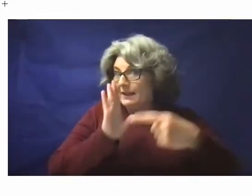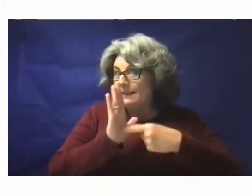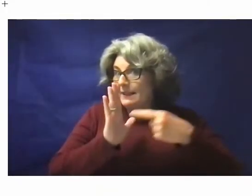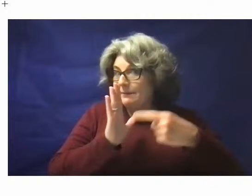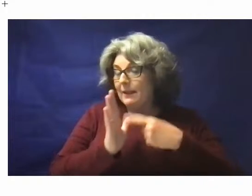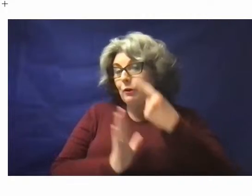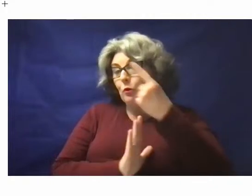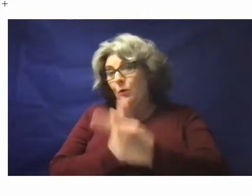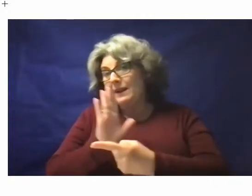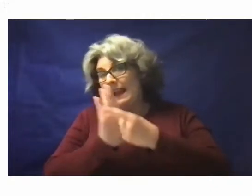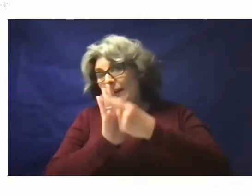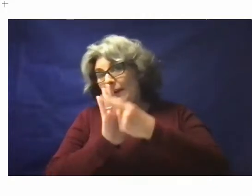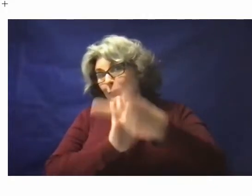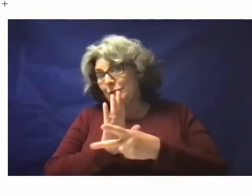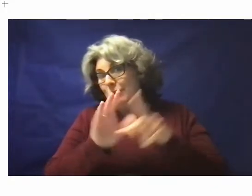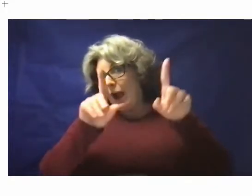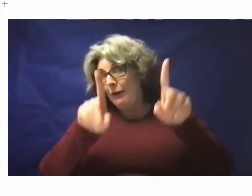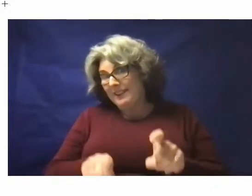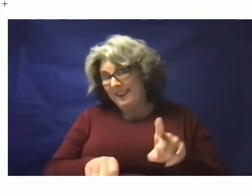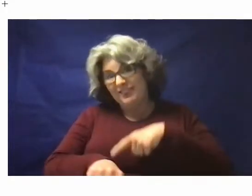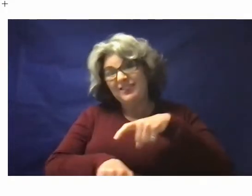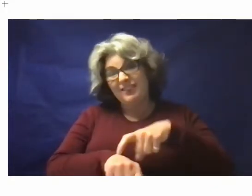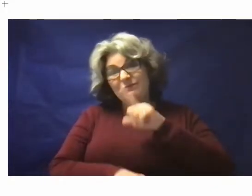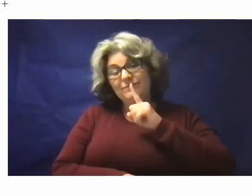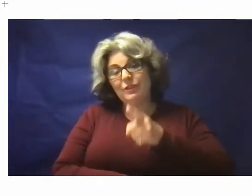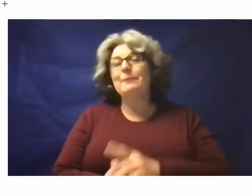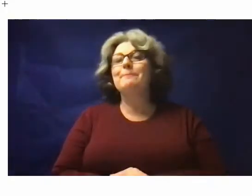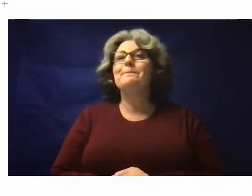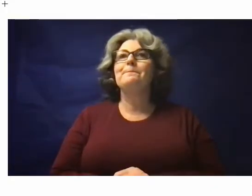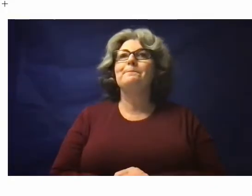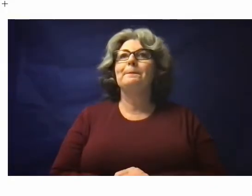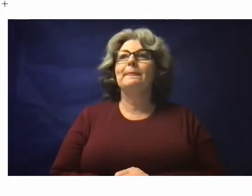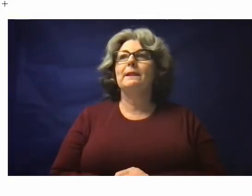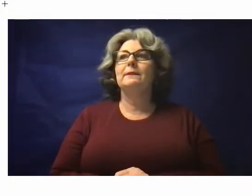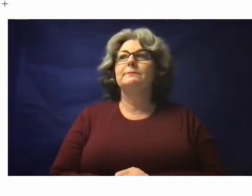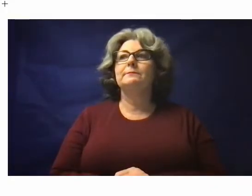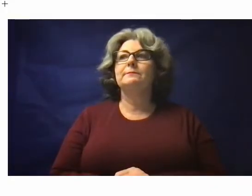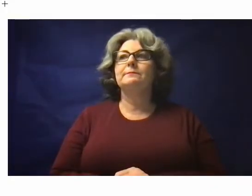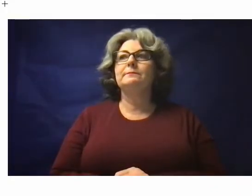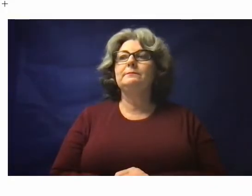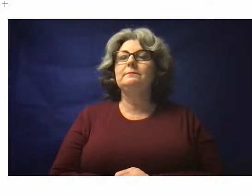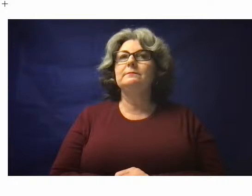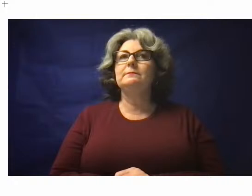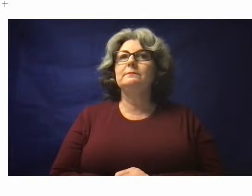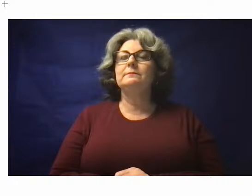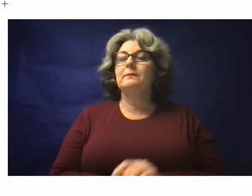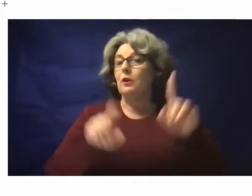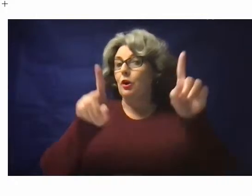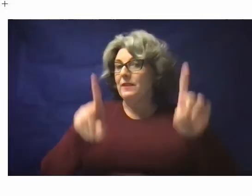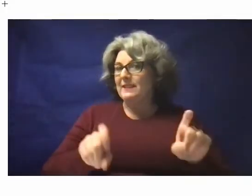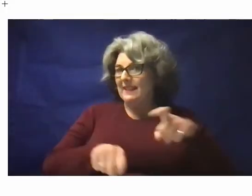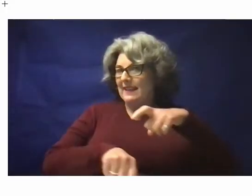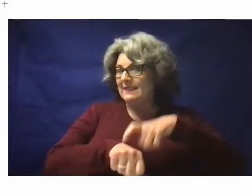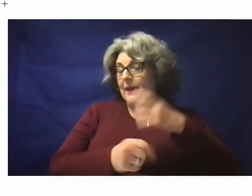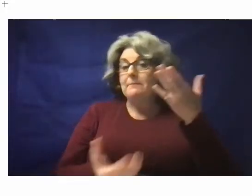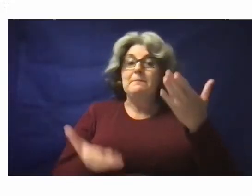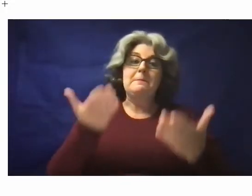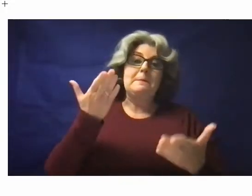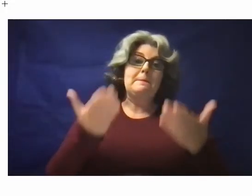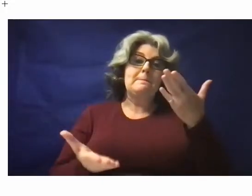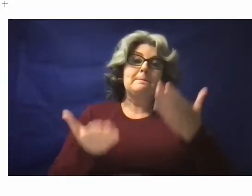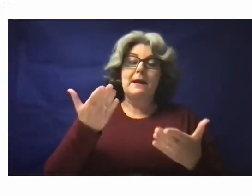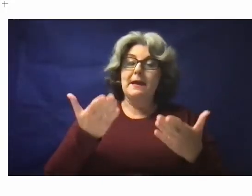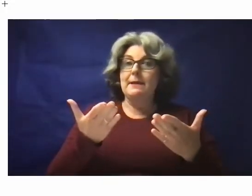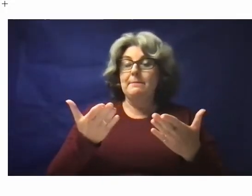2 hours. It's quite long. Or the timing of the test can change. For example, if you perform better in